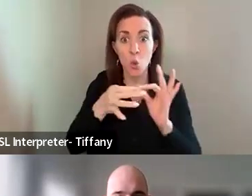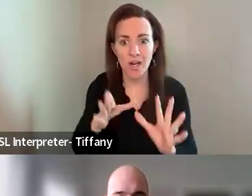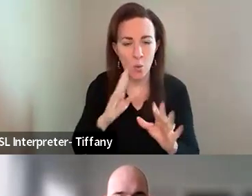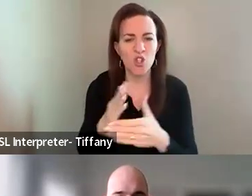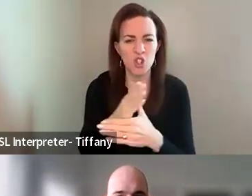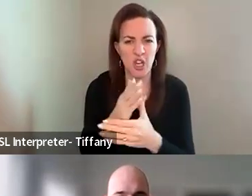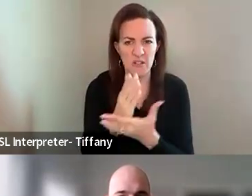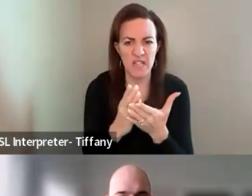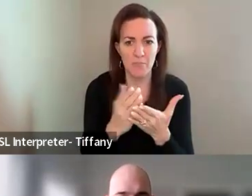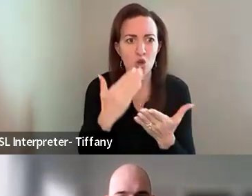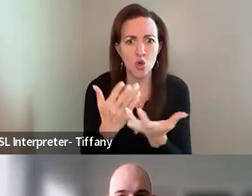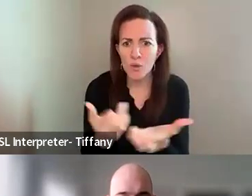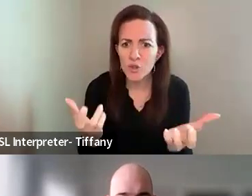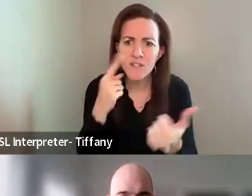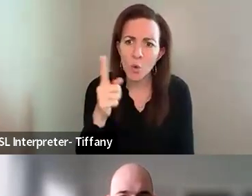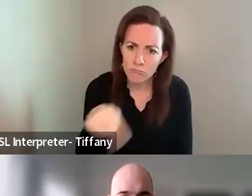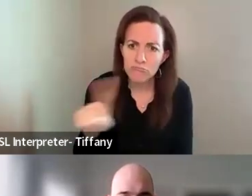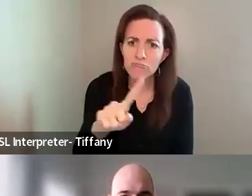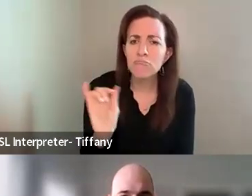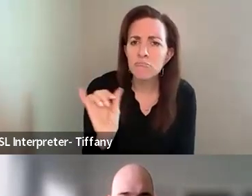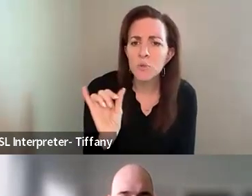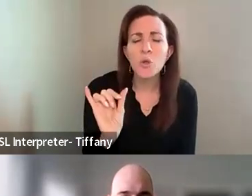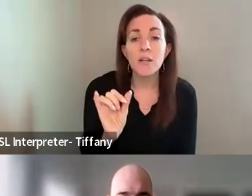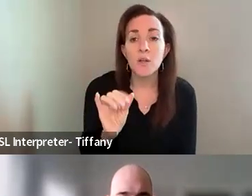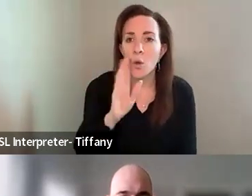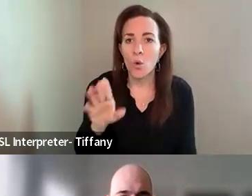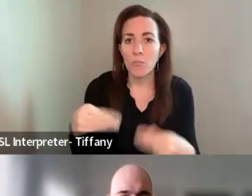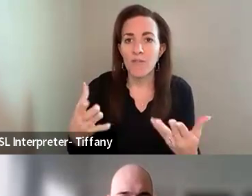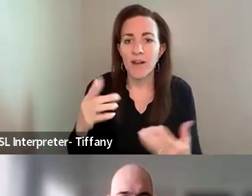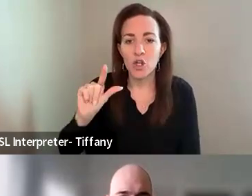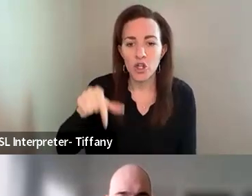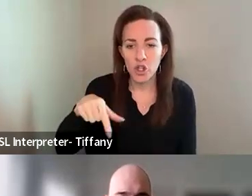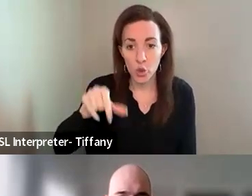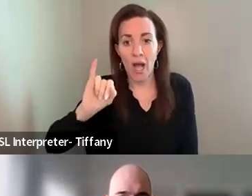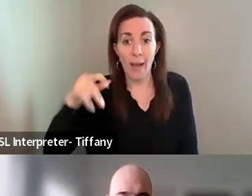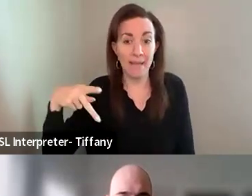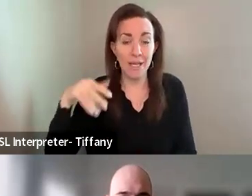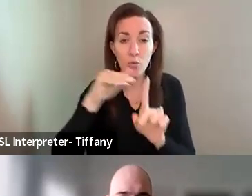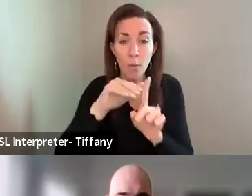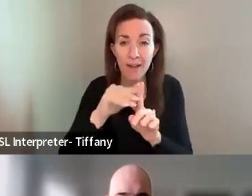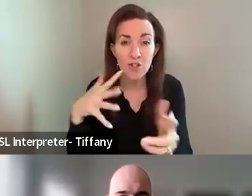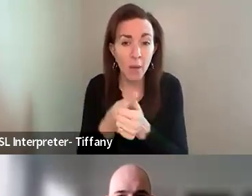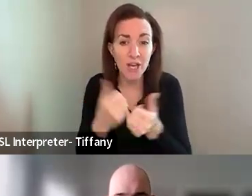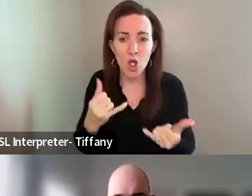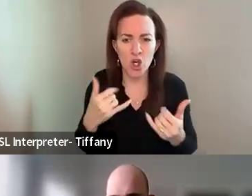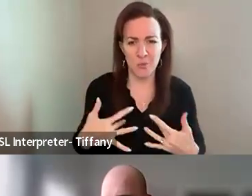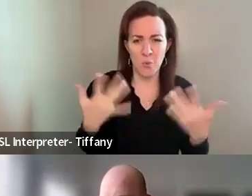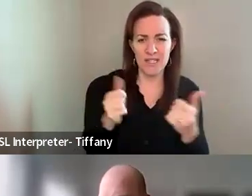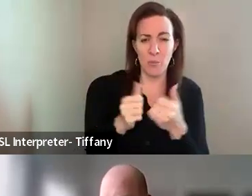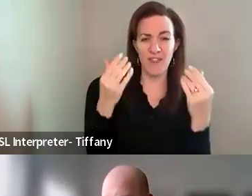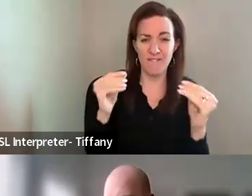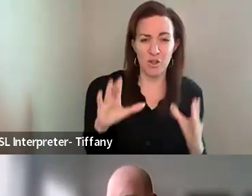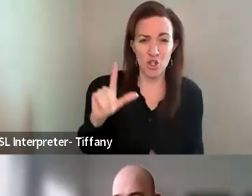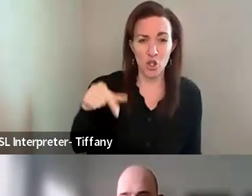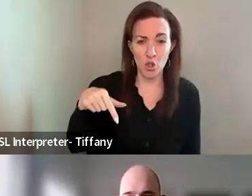share some good resources for you guys. We'll give you some QIP reminders and updates, kind of the current status of our vendors'